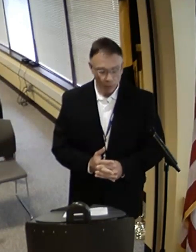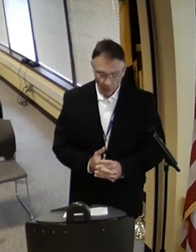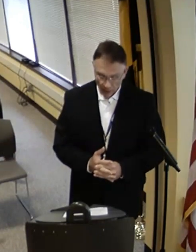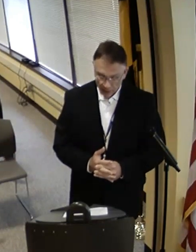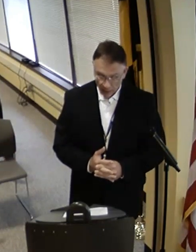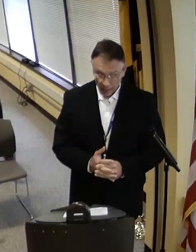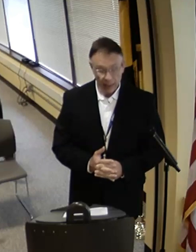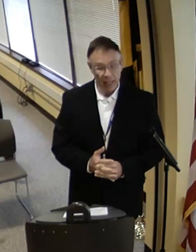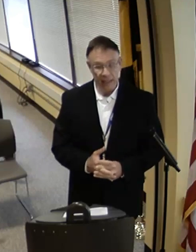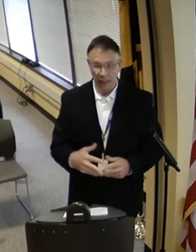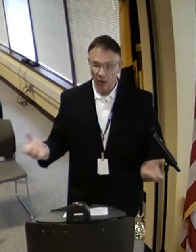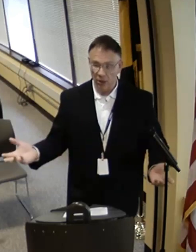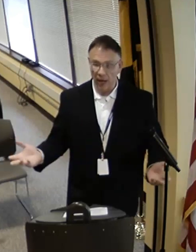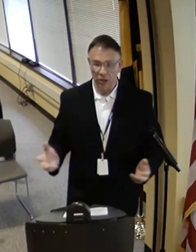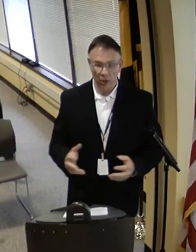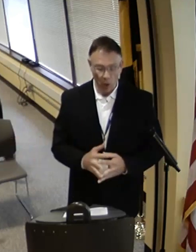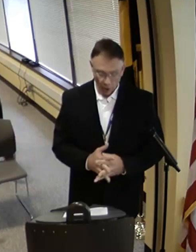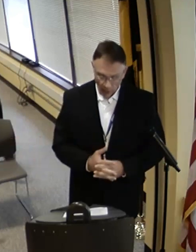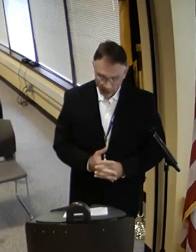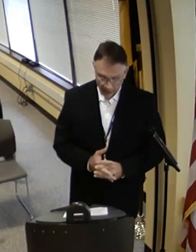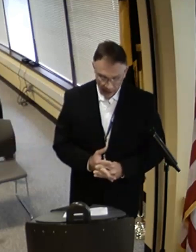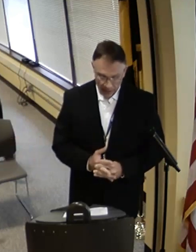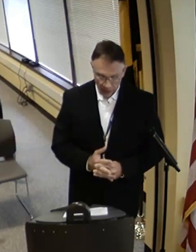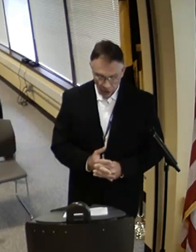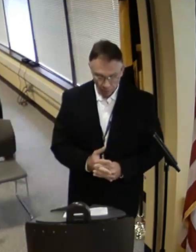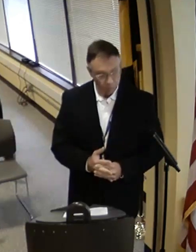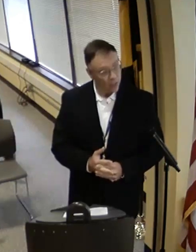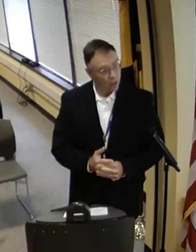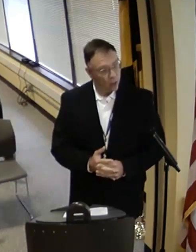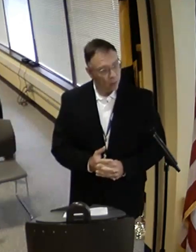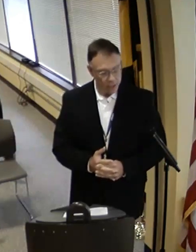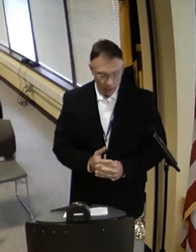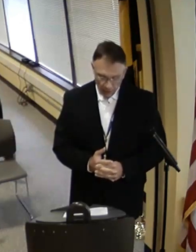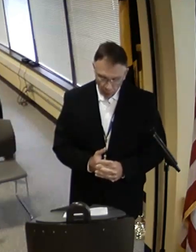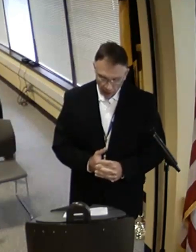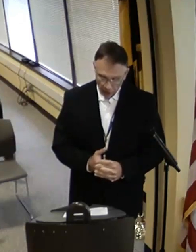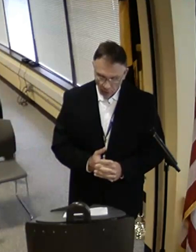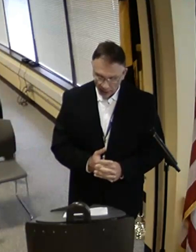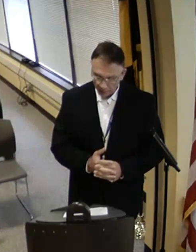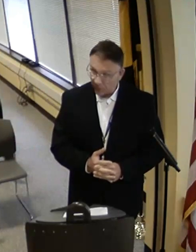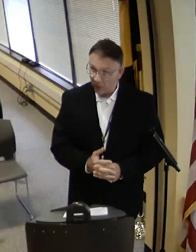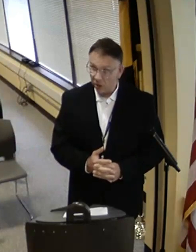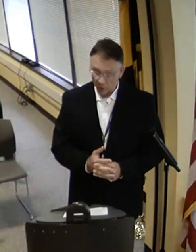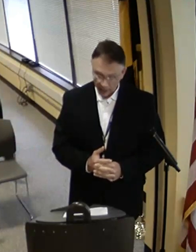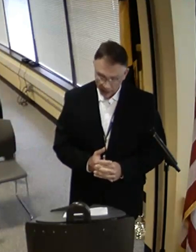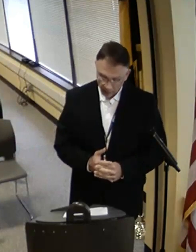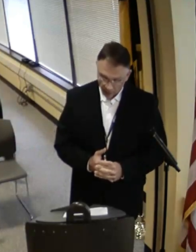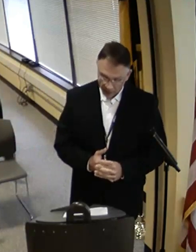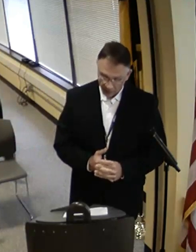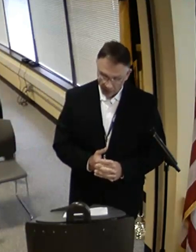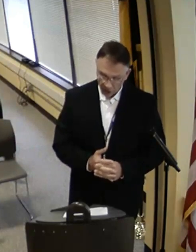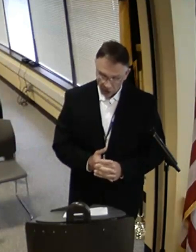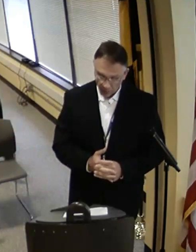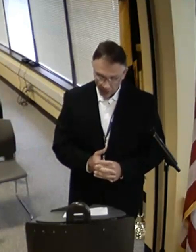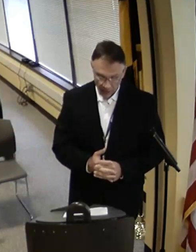as the outfalls, inlets, and also actually the waterways that they connect to. We've conducted employee training. This training has